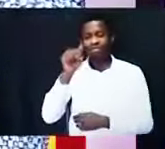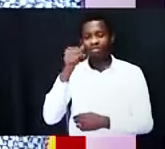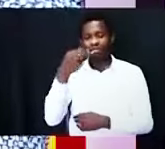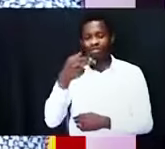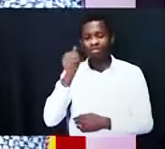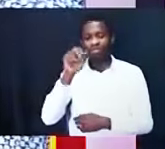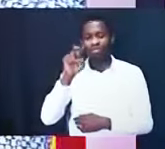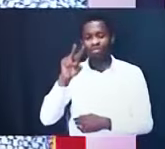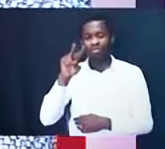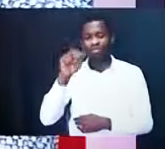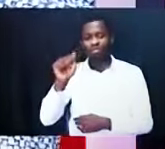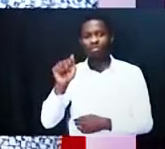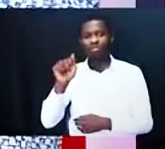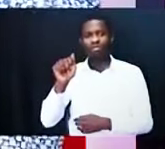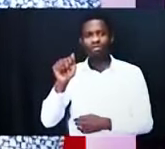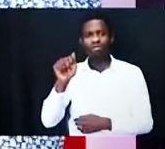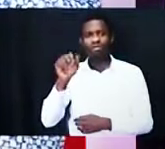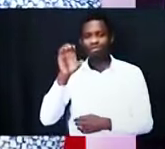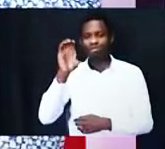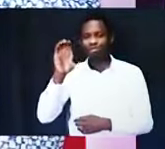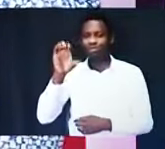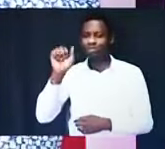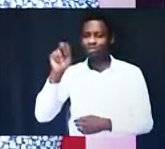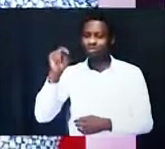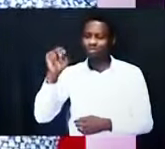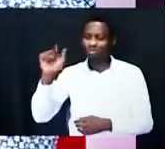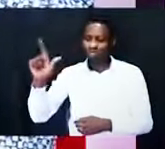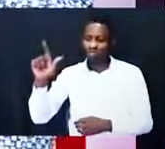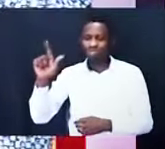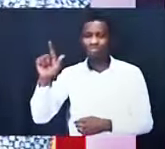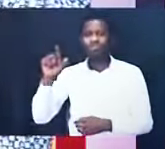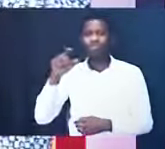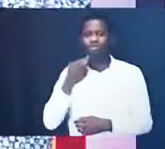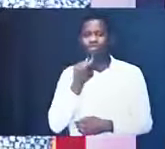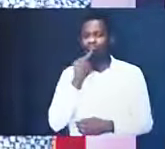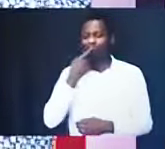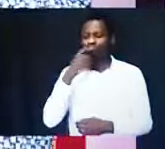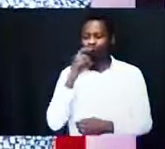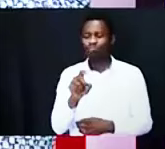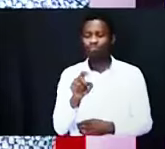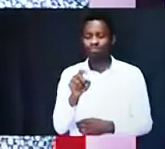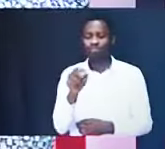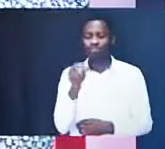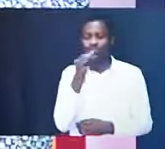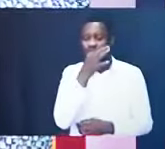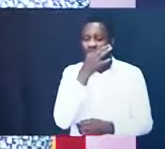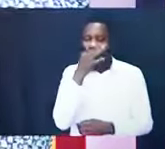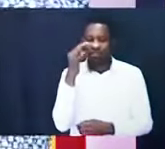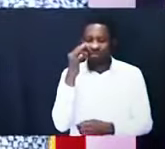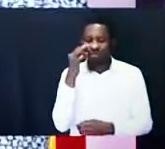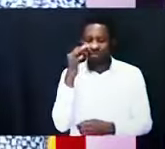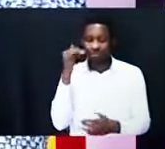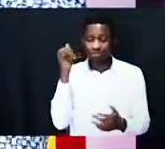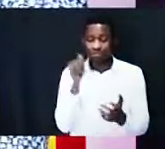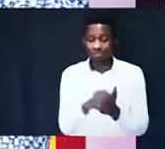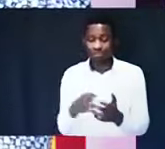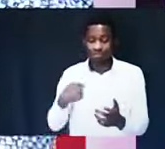I proclaim a fast, so that we might humble ourselves before our God